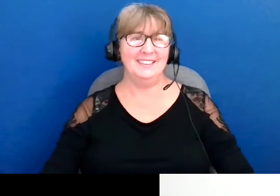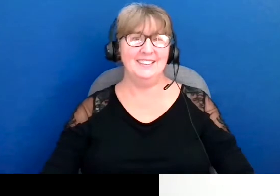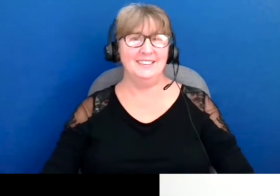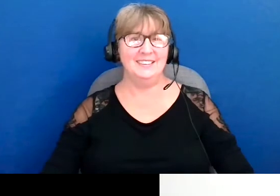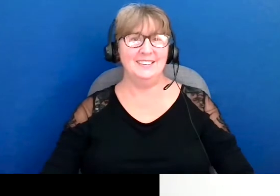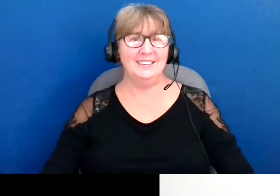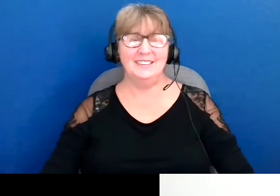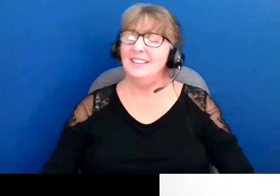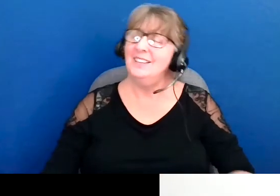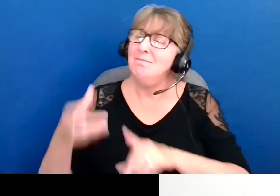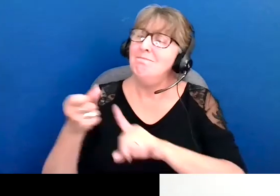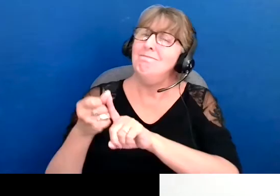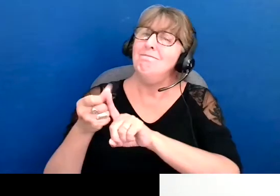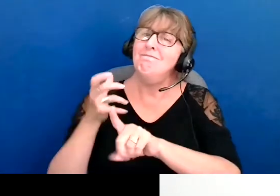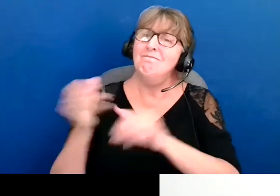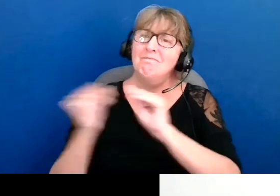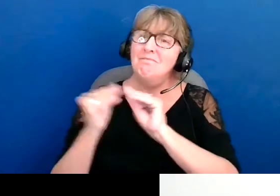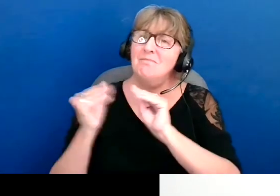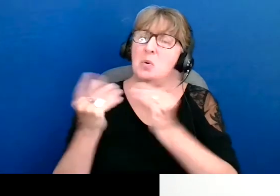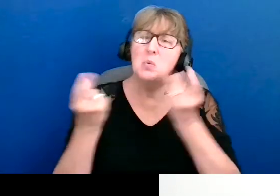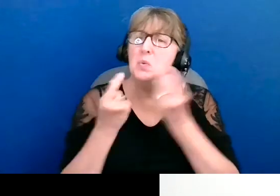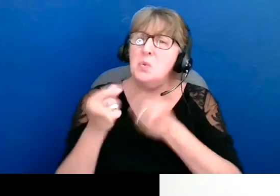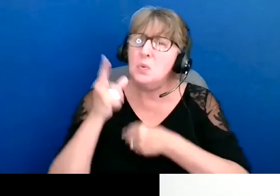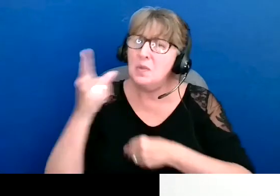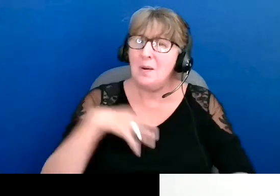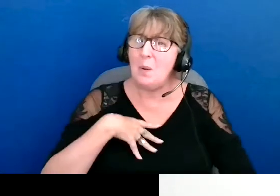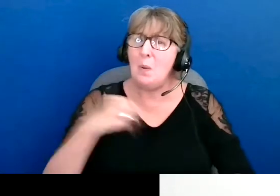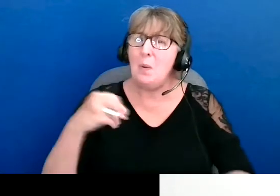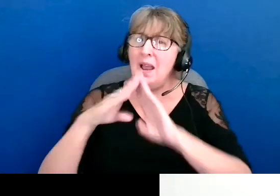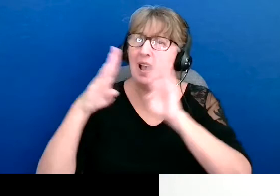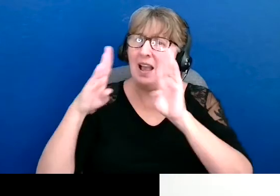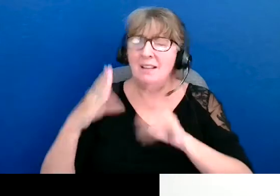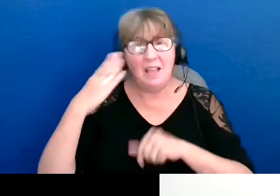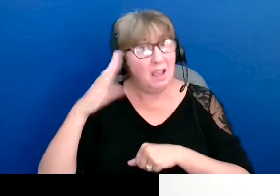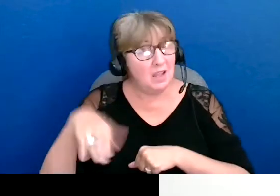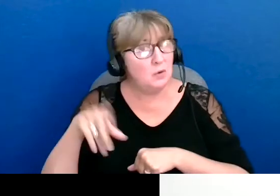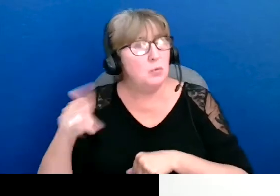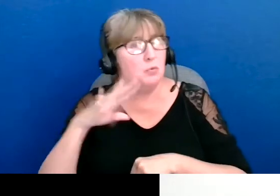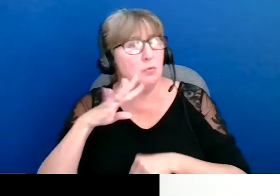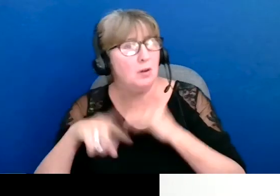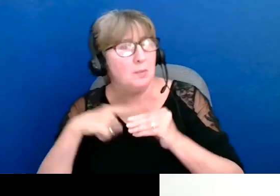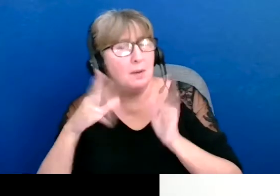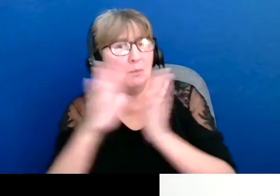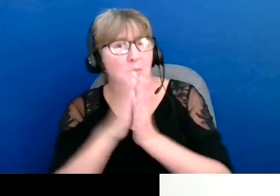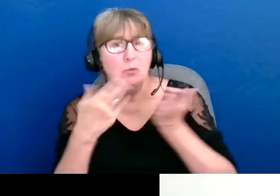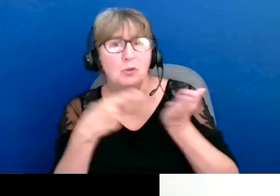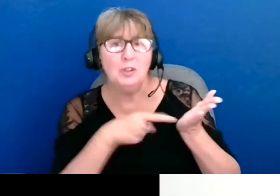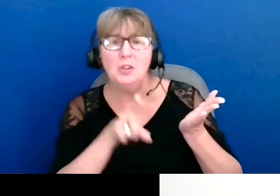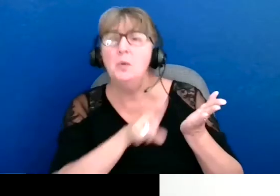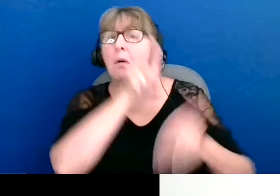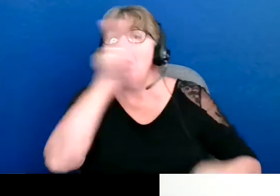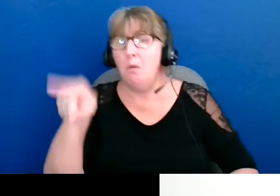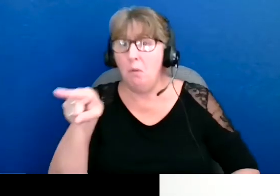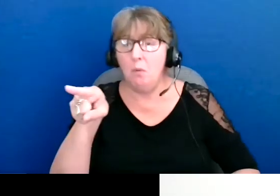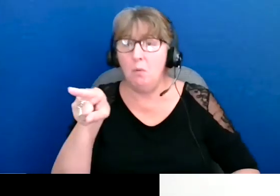Can you tell me a little bit more about what you did at the White House? I know you talked about in your book the fact that you were there to, I